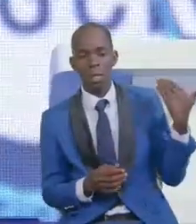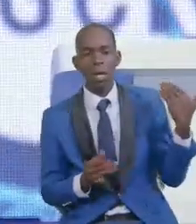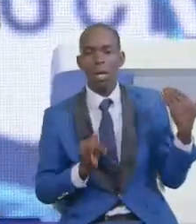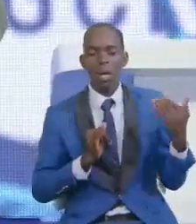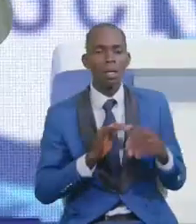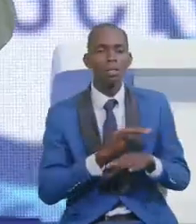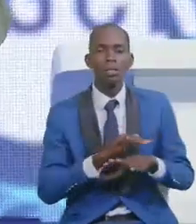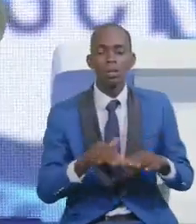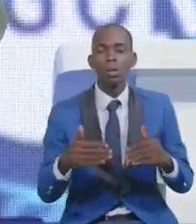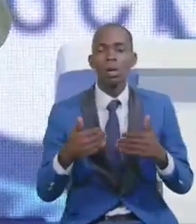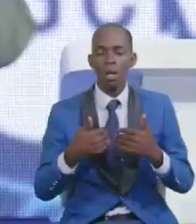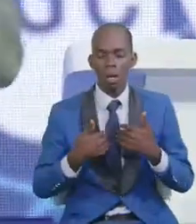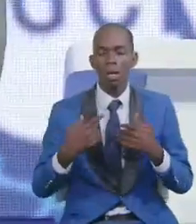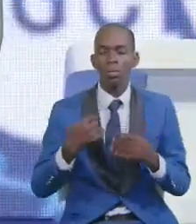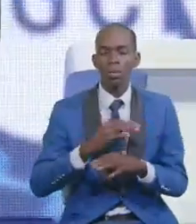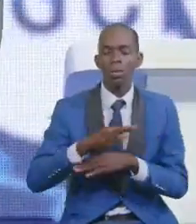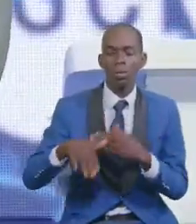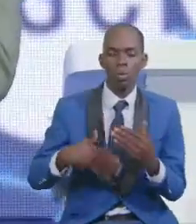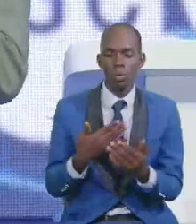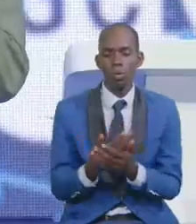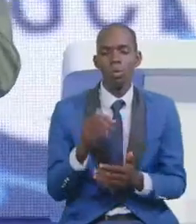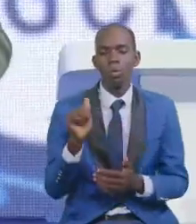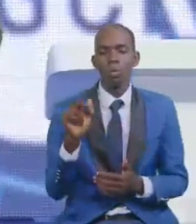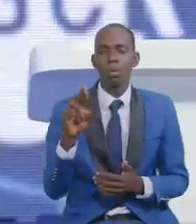on the whole armor of God.